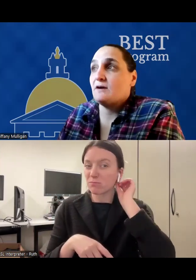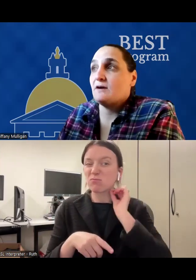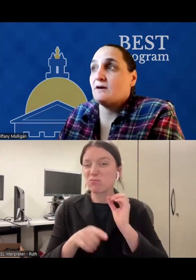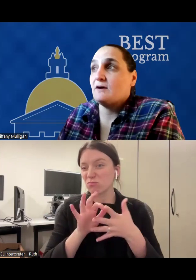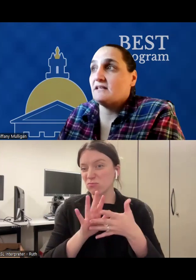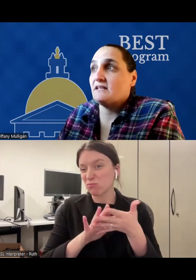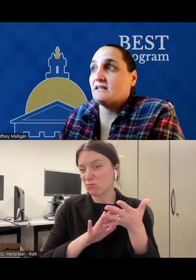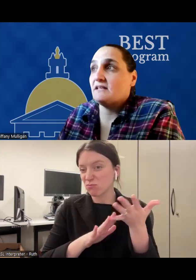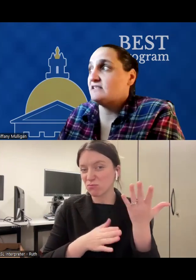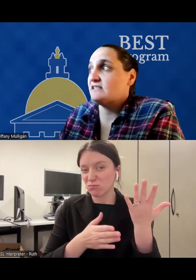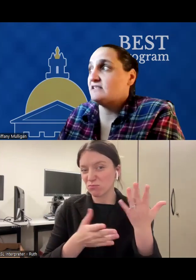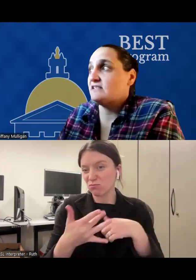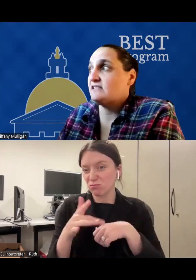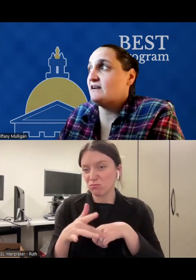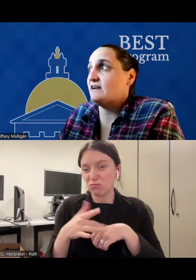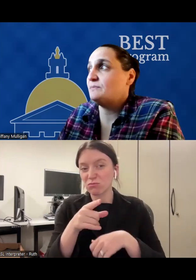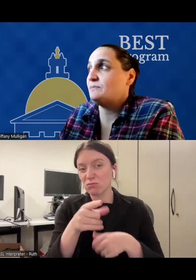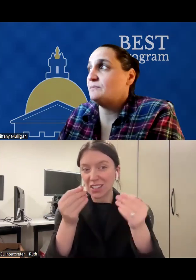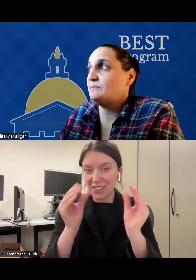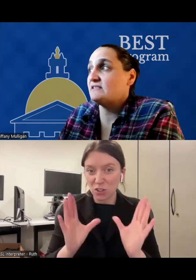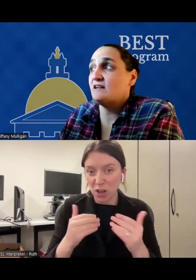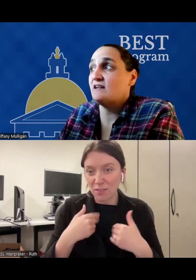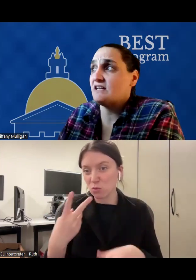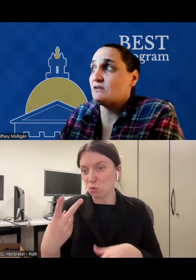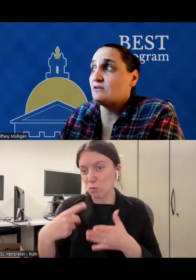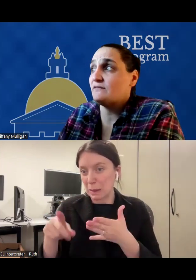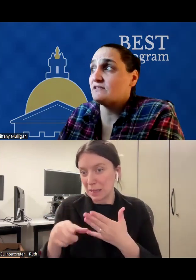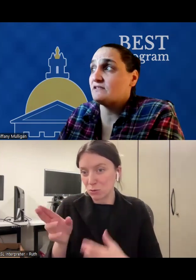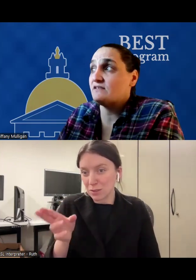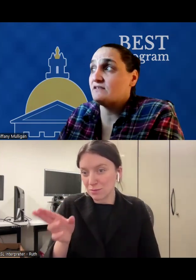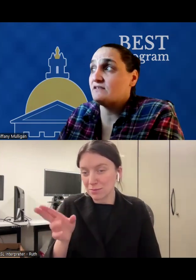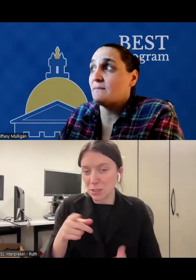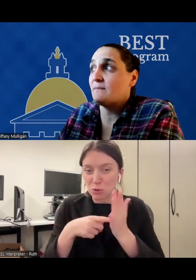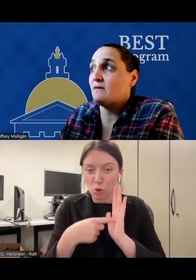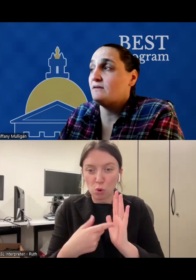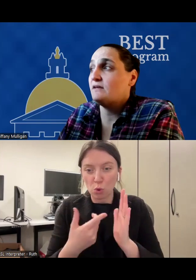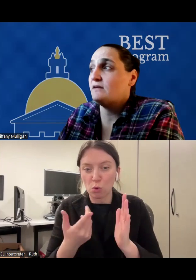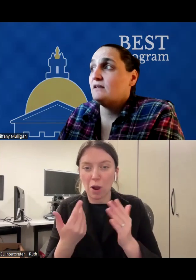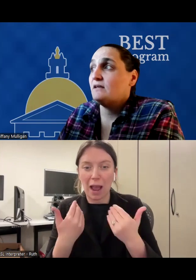here. So this vendor has, 2 payments, and it will even tell you if there's an intercept amount.